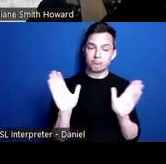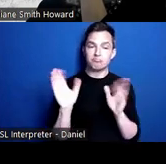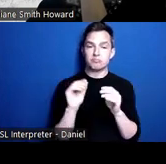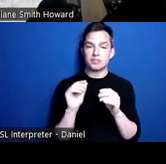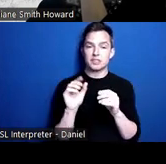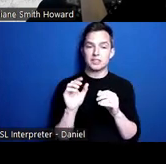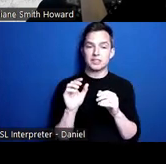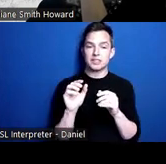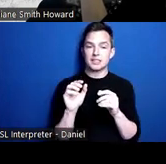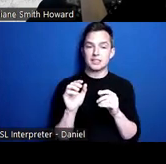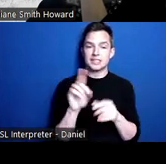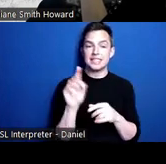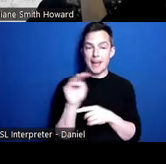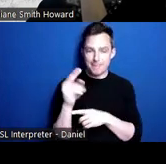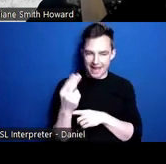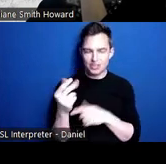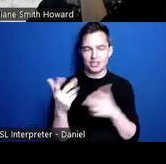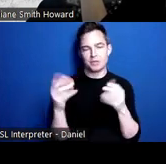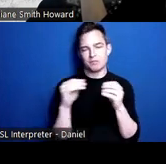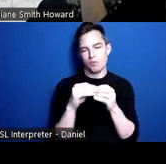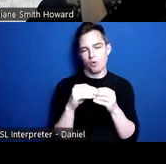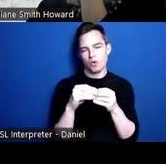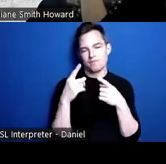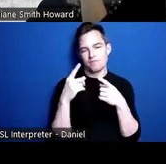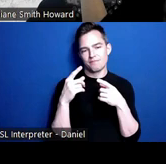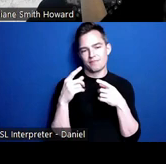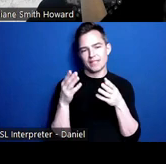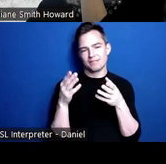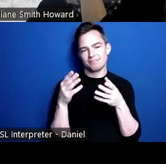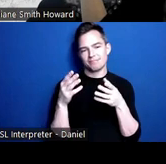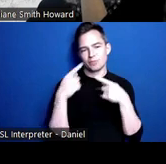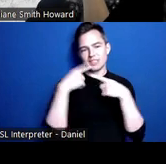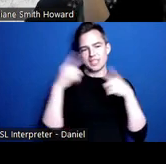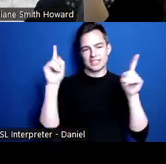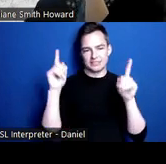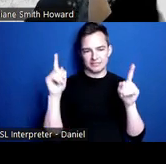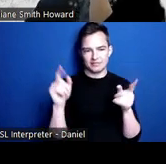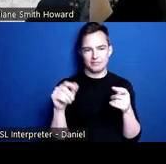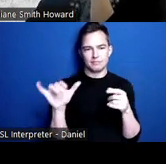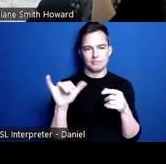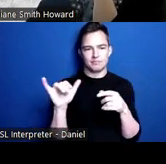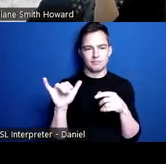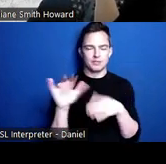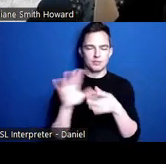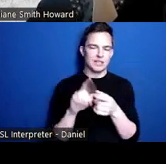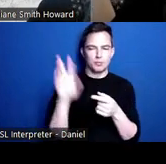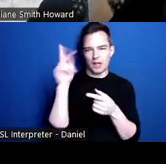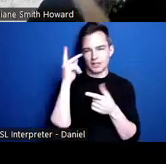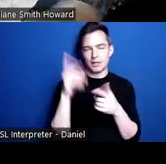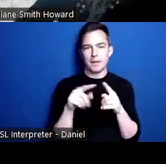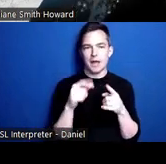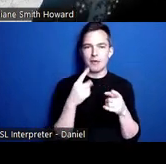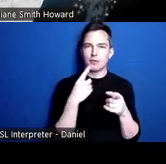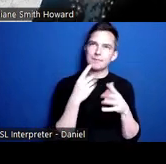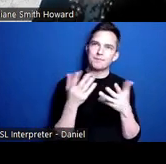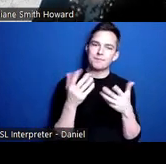So that, as far as the politics, that's kind of how that plays out. And I would even, I could go on, but I would even say the